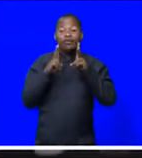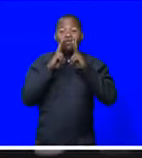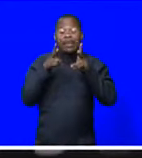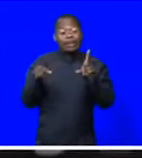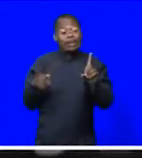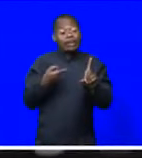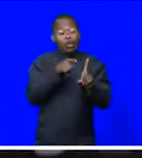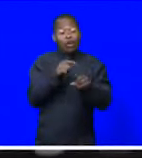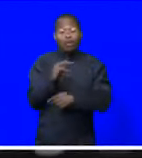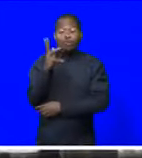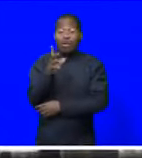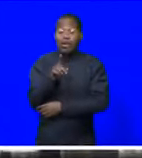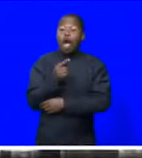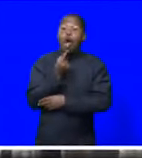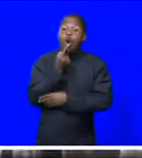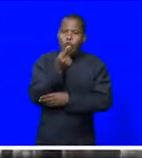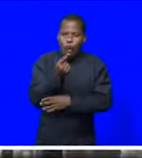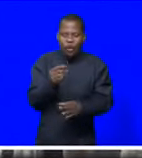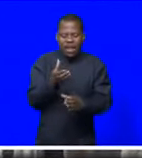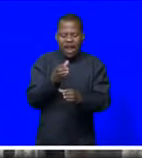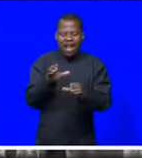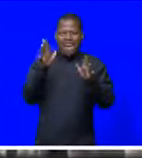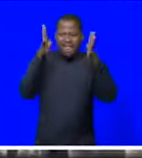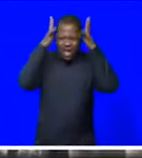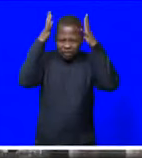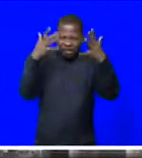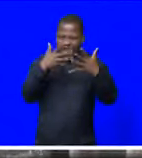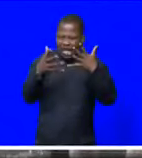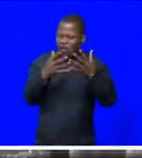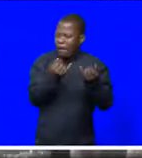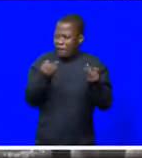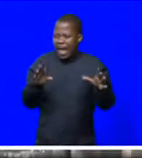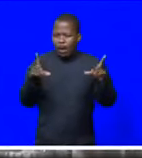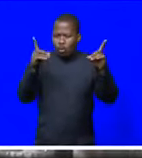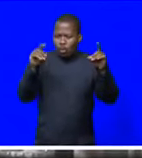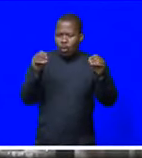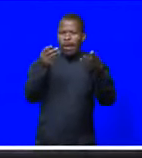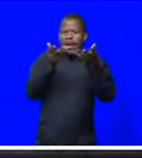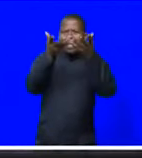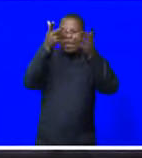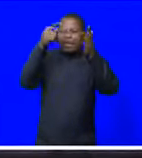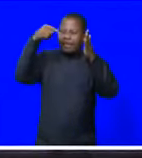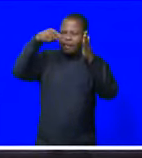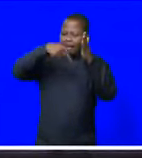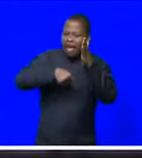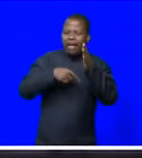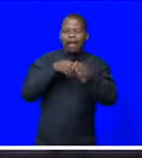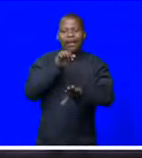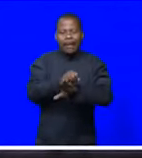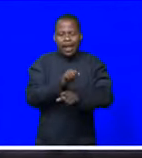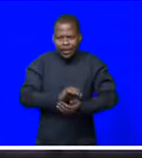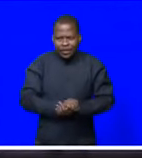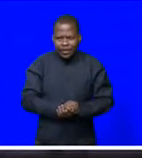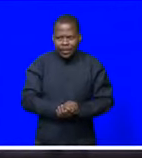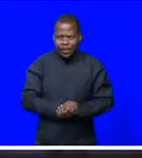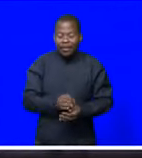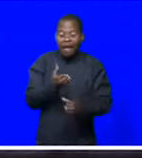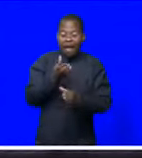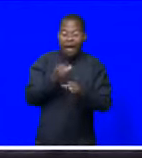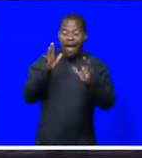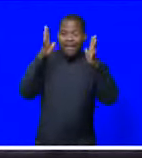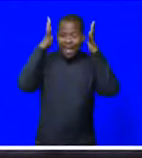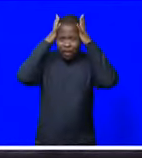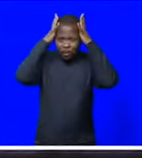Environmental Affairs, Moses Vilakade, says the country has done a lot to reduce carbon emissions. Livele lakithi